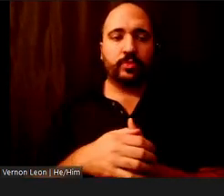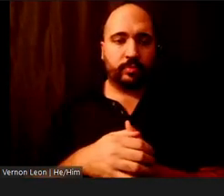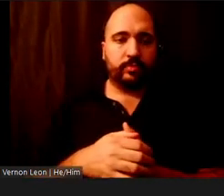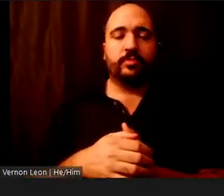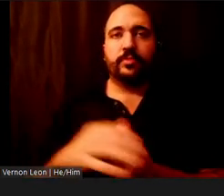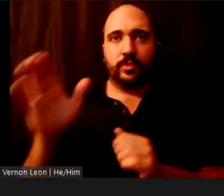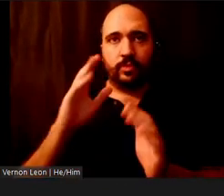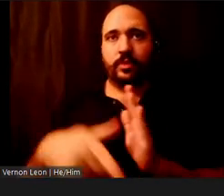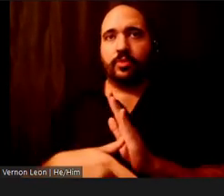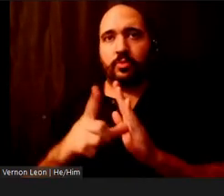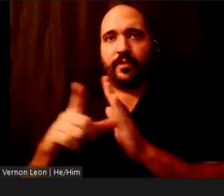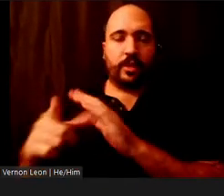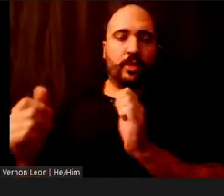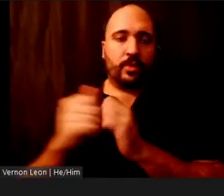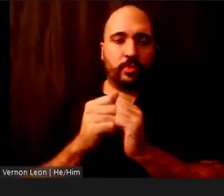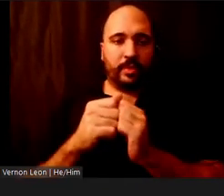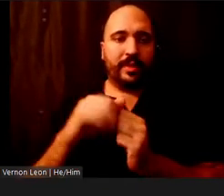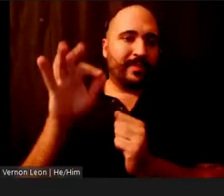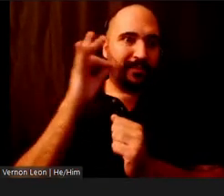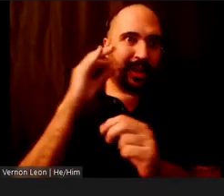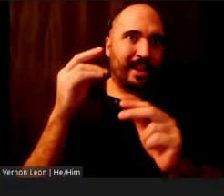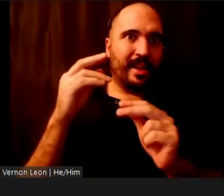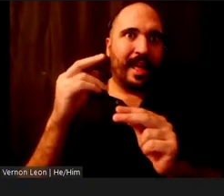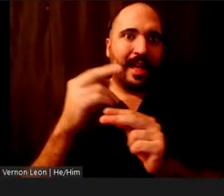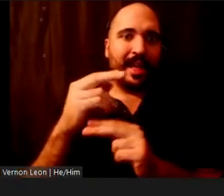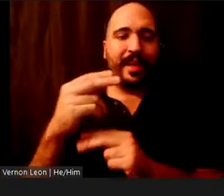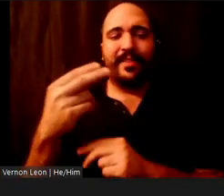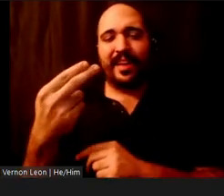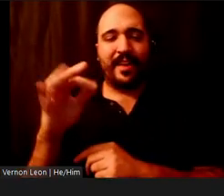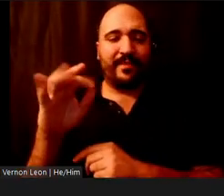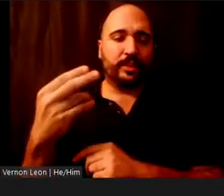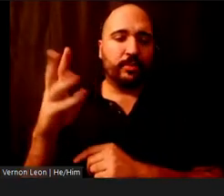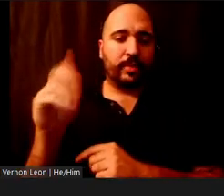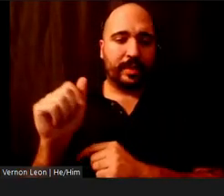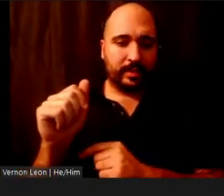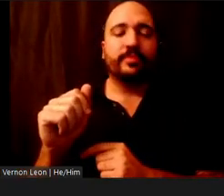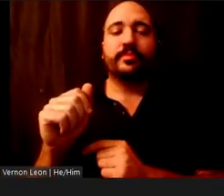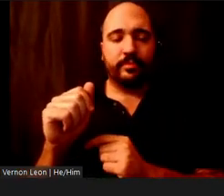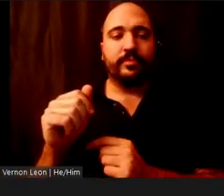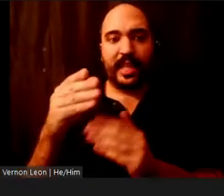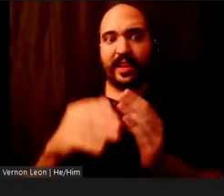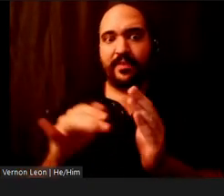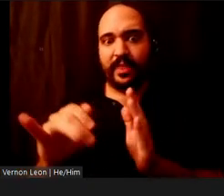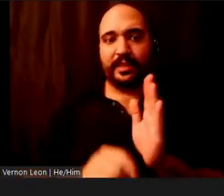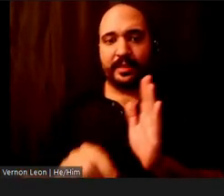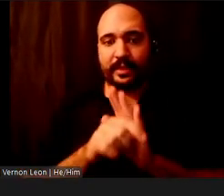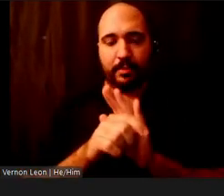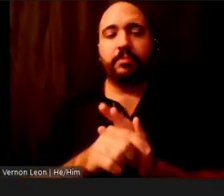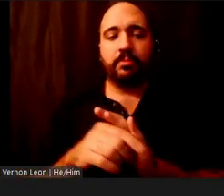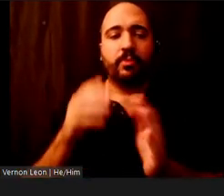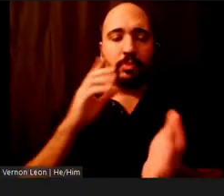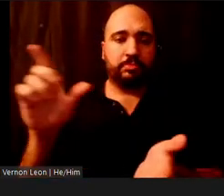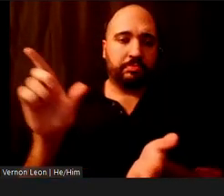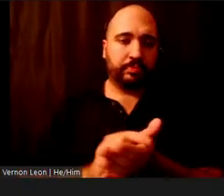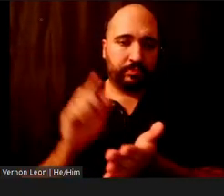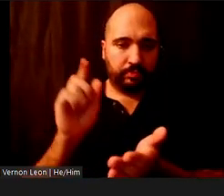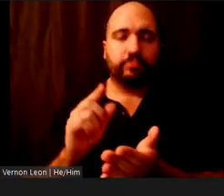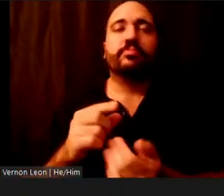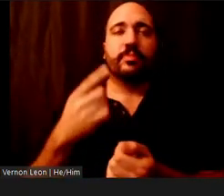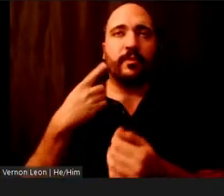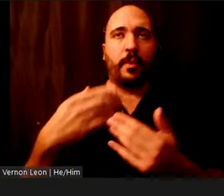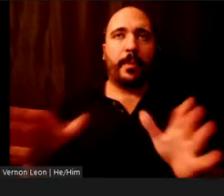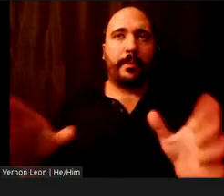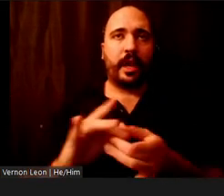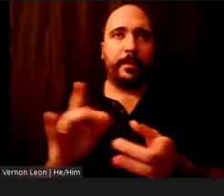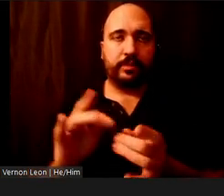review with Federal Highway Administration of the document itself, and at the end of that period, the environmental assessment will be made available for public comment.